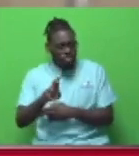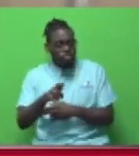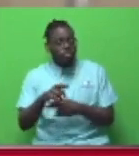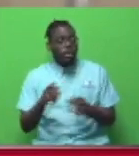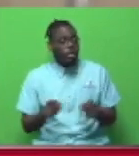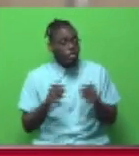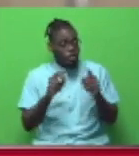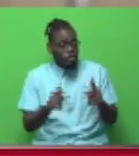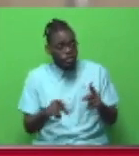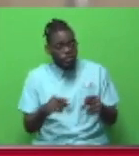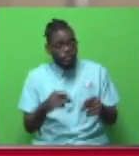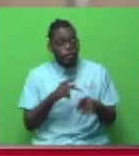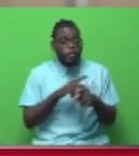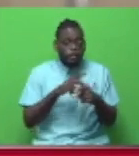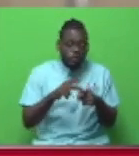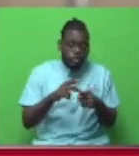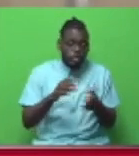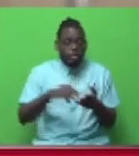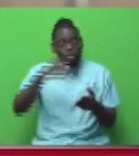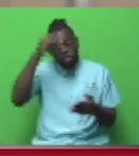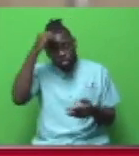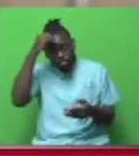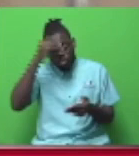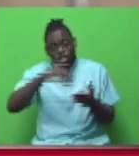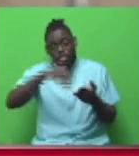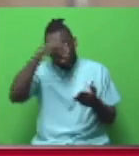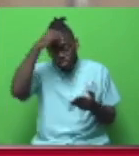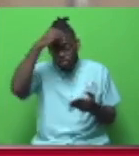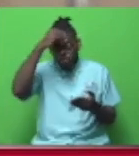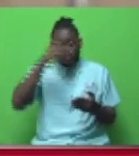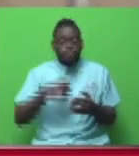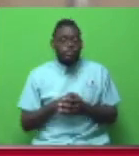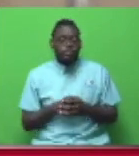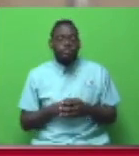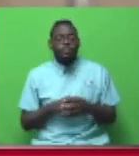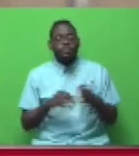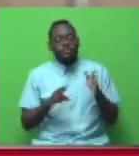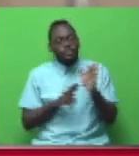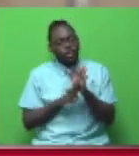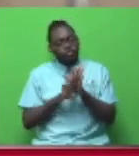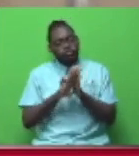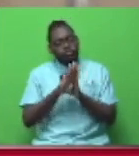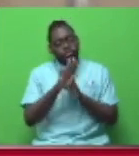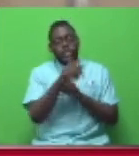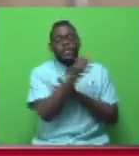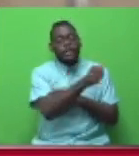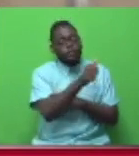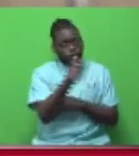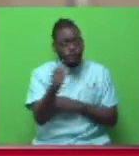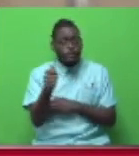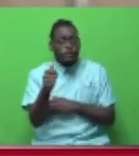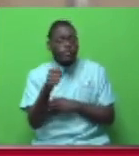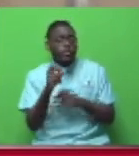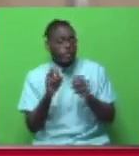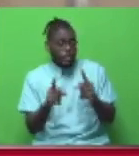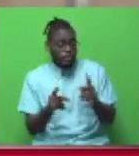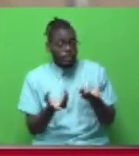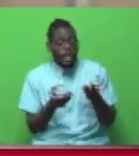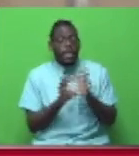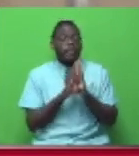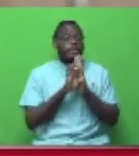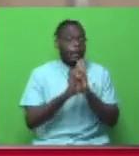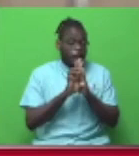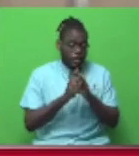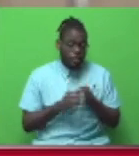to learn and, of course, to develop themselves. Opportunities, for example, Mr. Vice President,